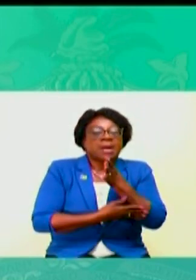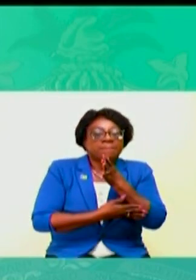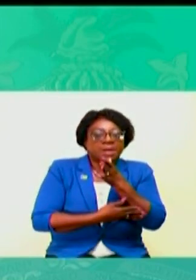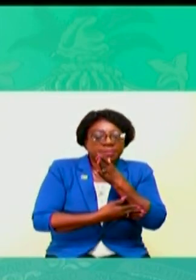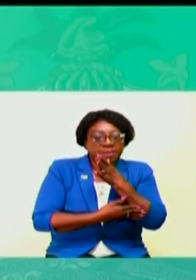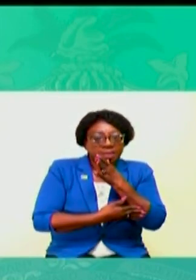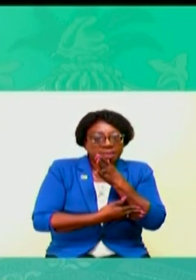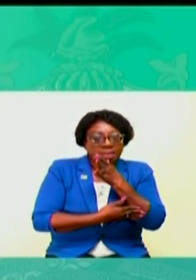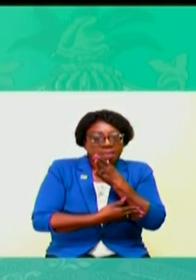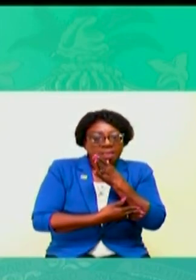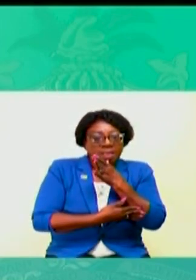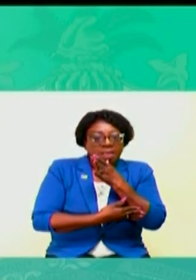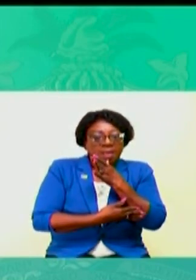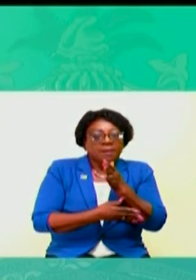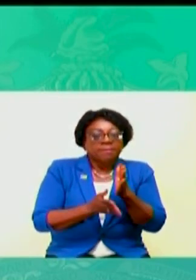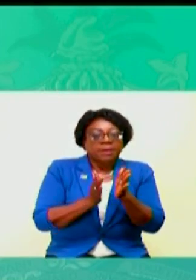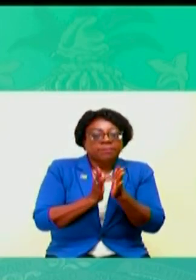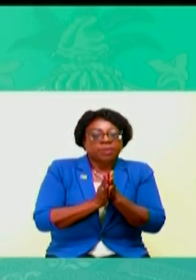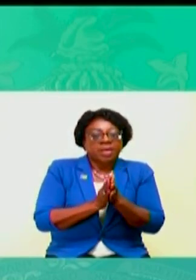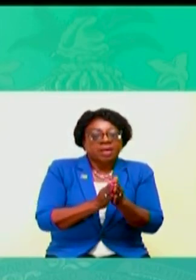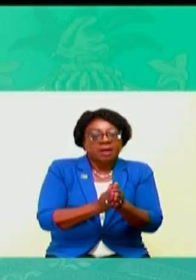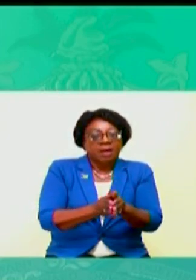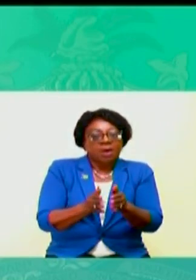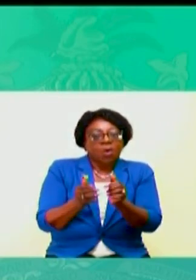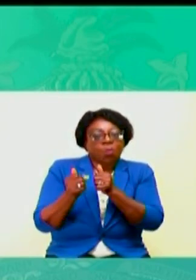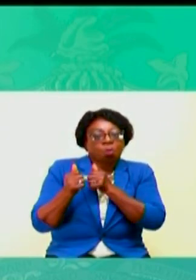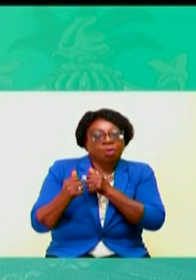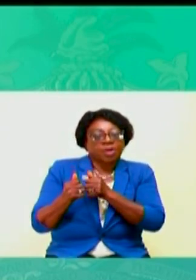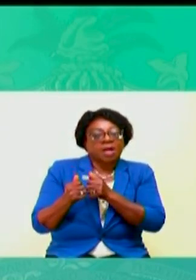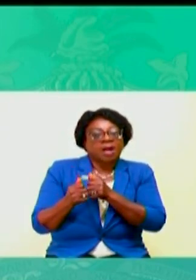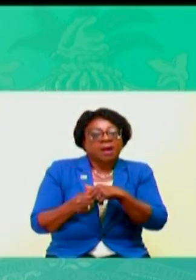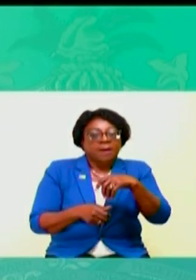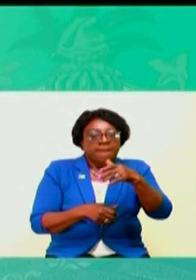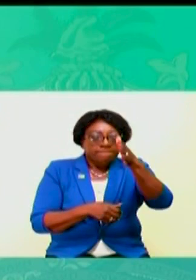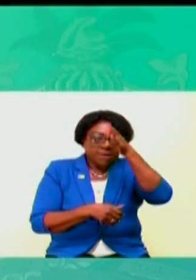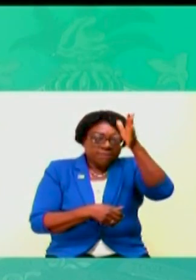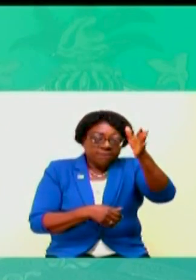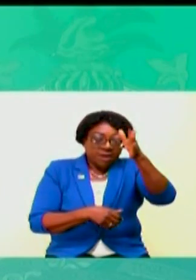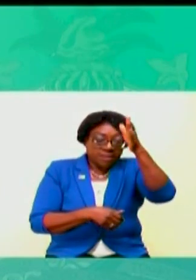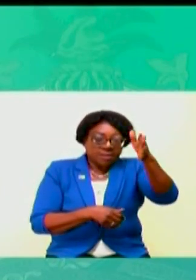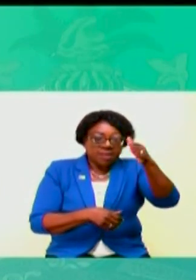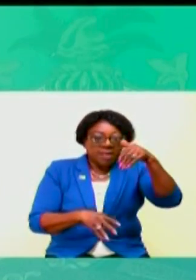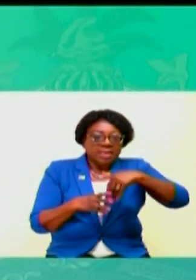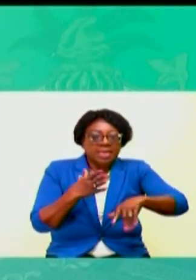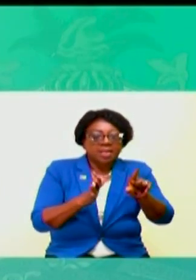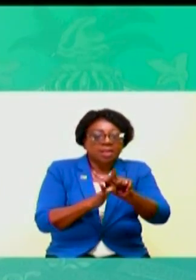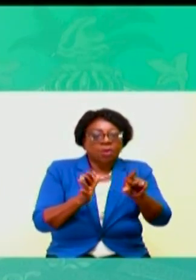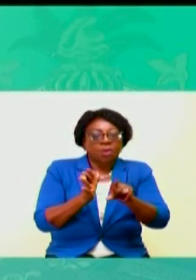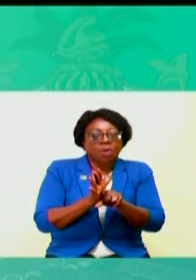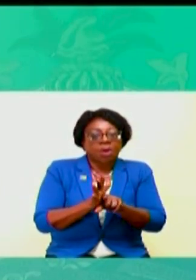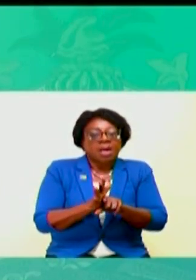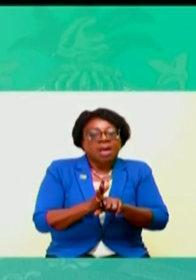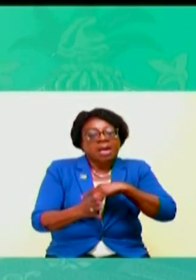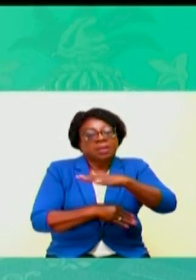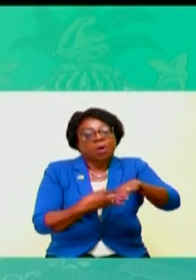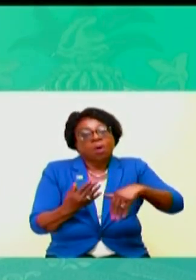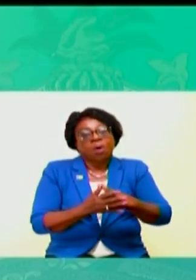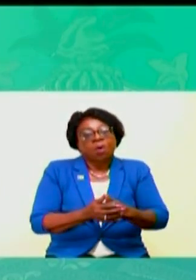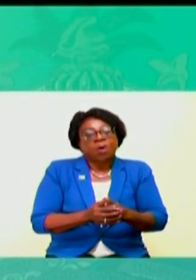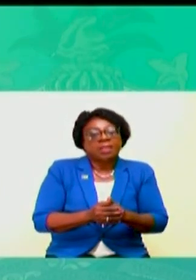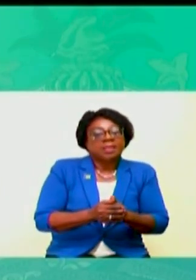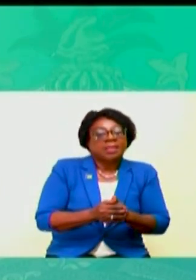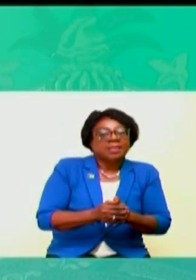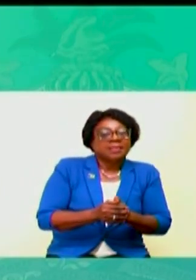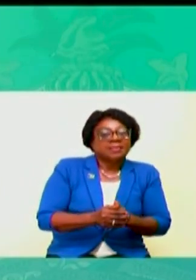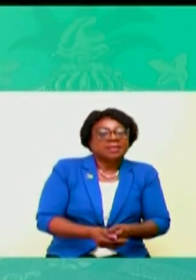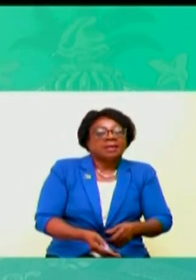Pat Patricia Bell, my prayer warrior, my father-in-law, Frederick Chicken Taylor, and the entire Bell, Taylor, Simonet